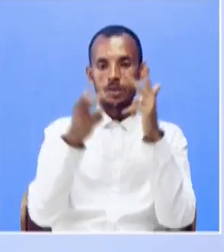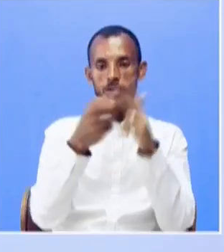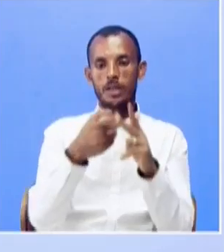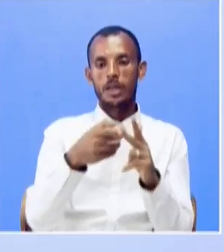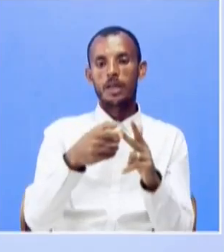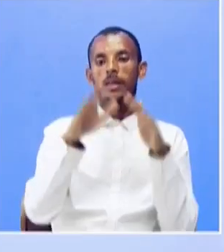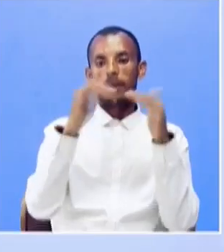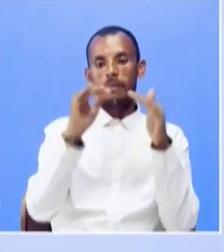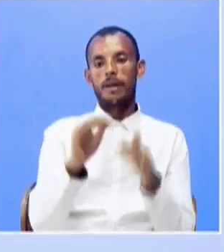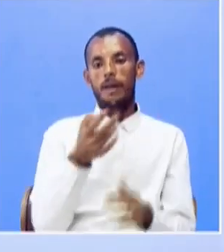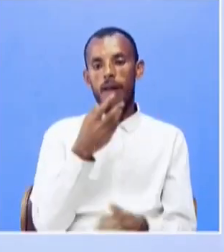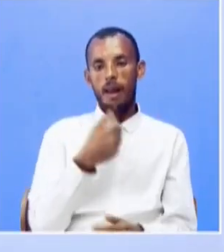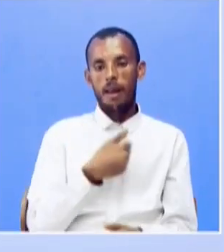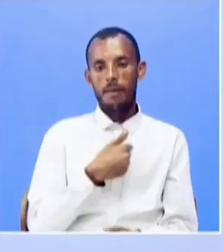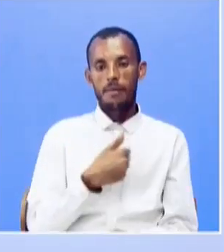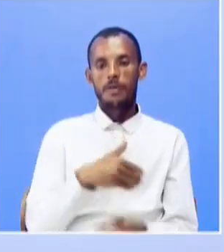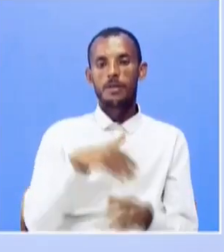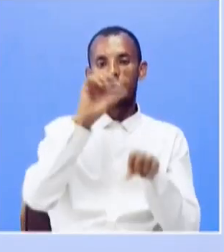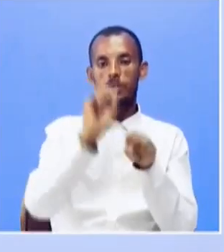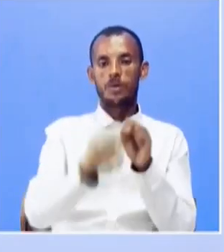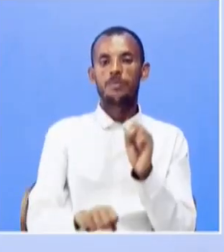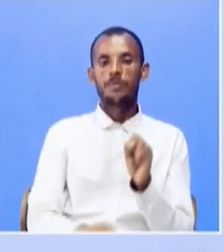So,